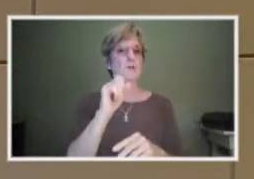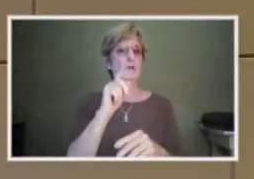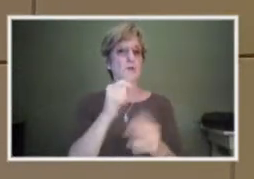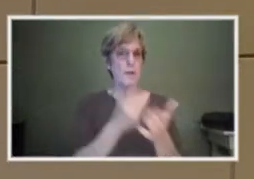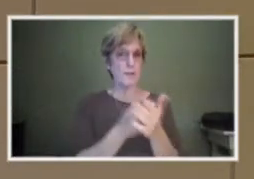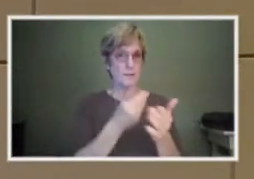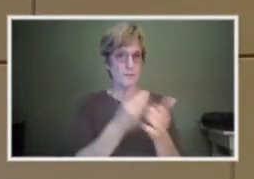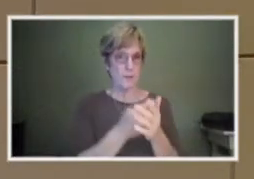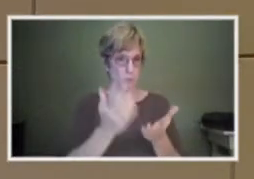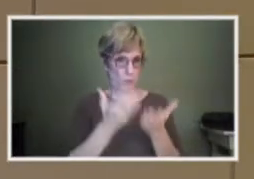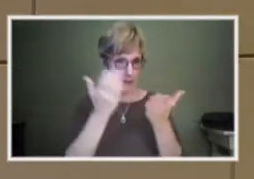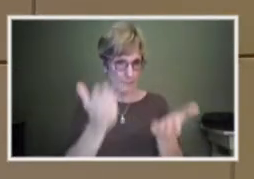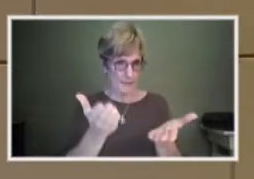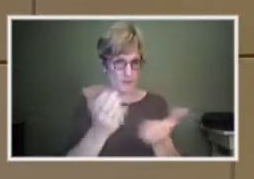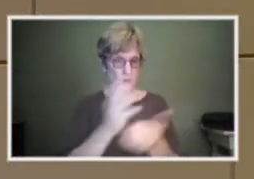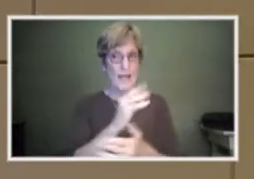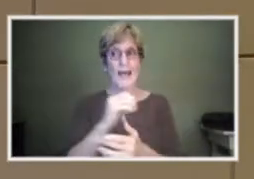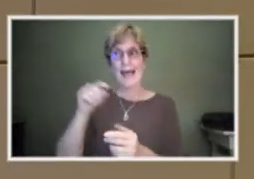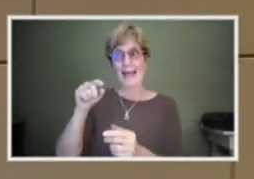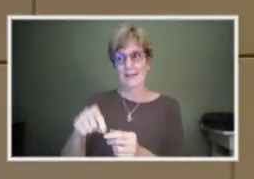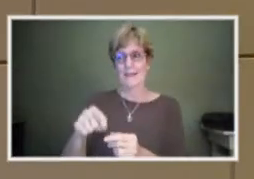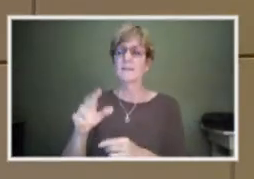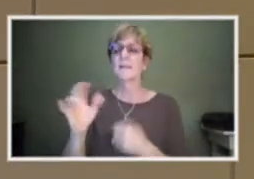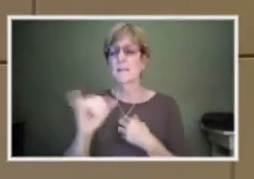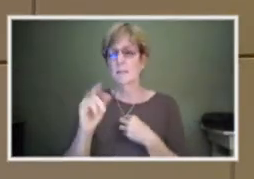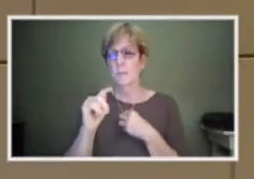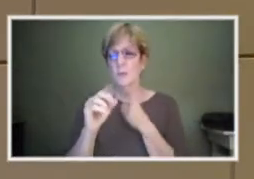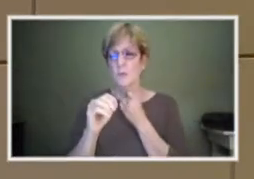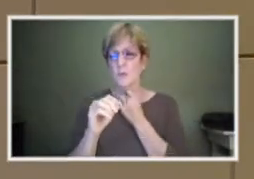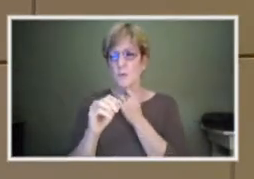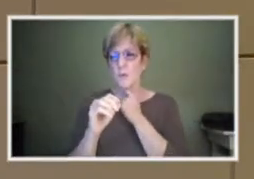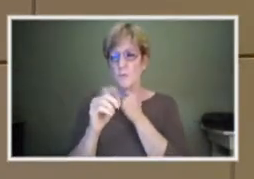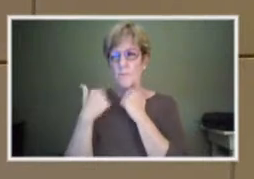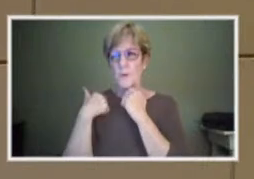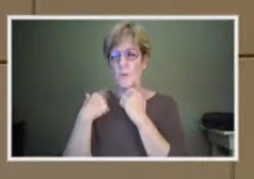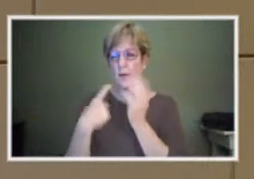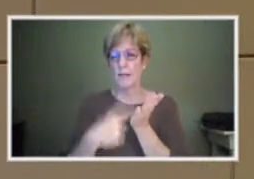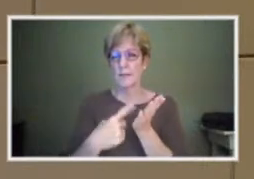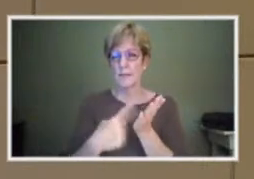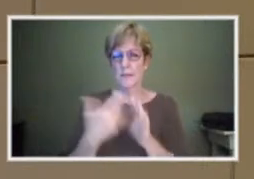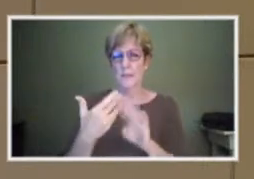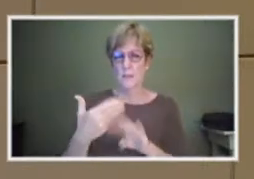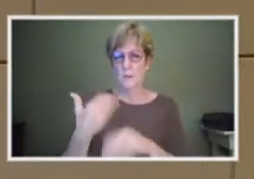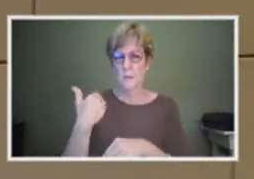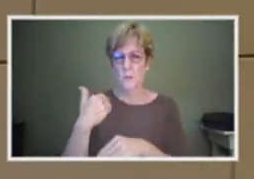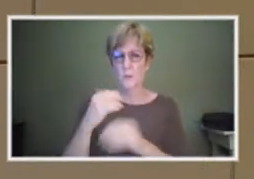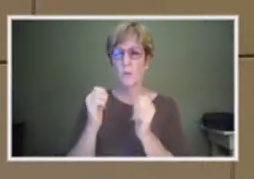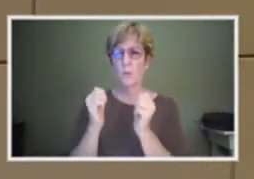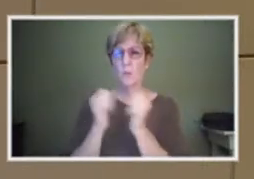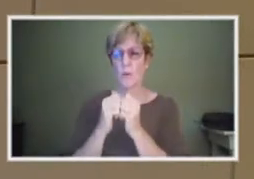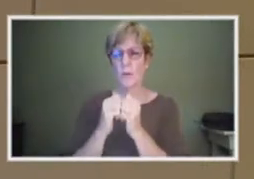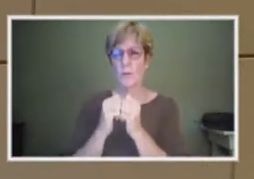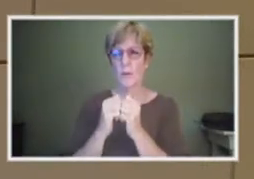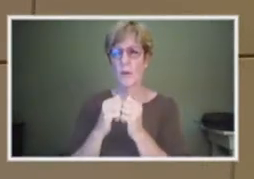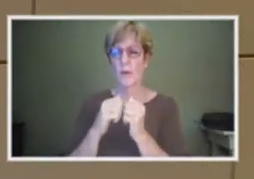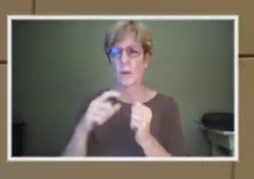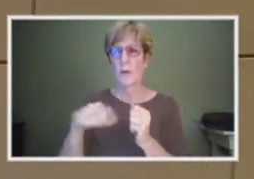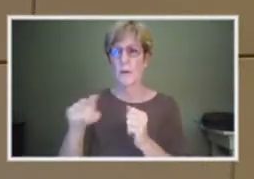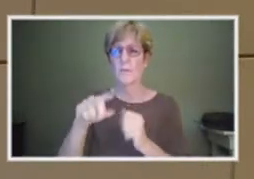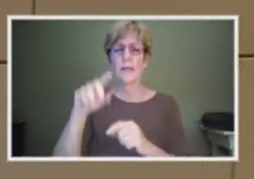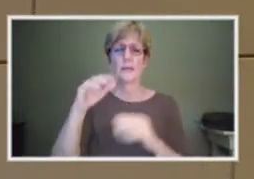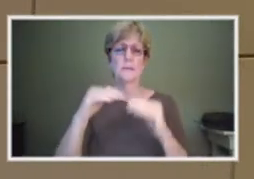as well as, and this is similar to what I discussed earlier with the disparity